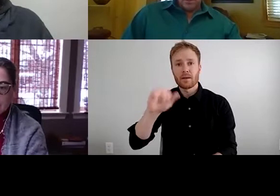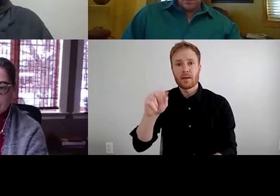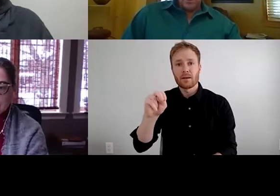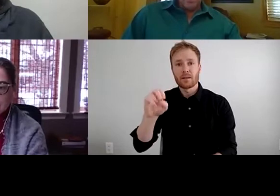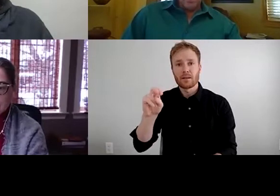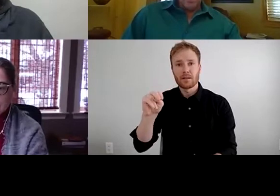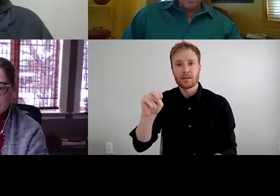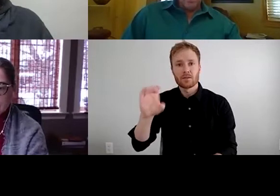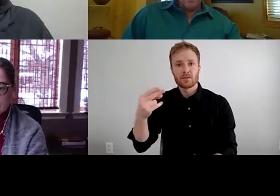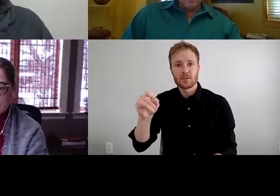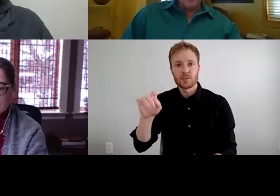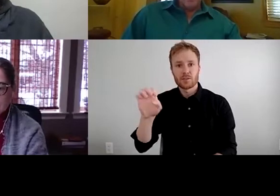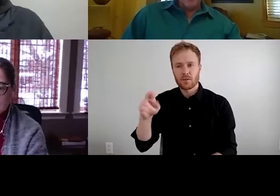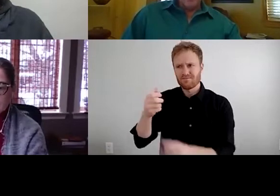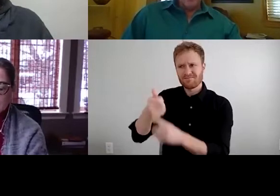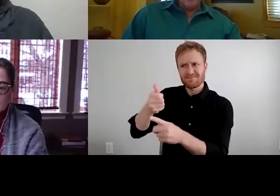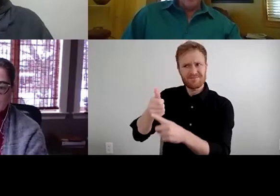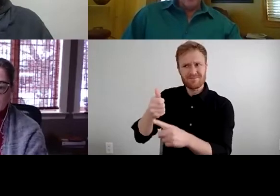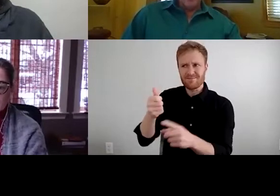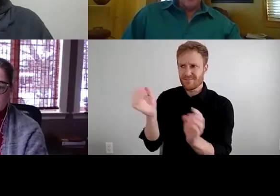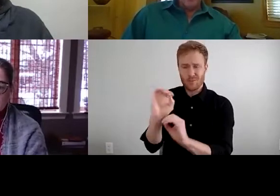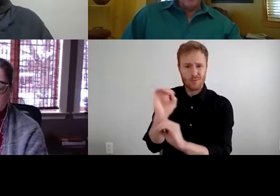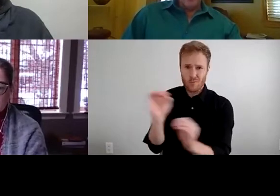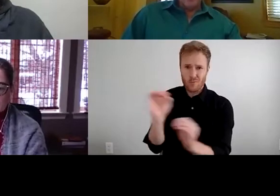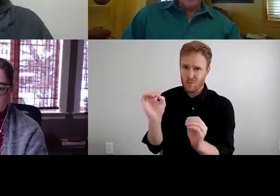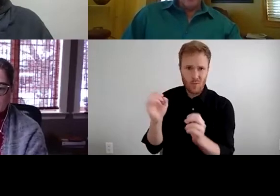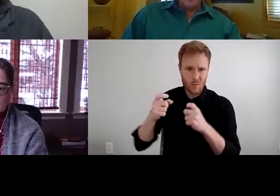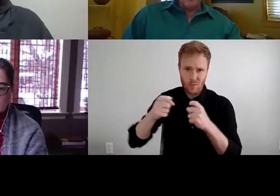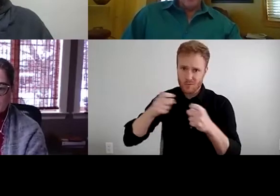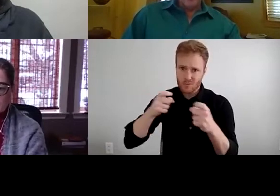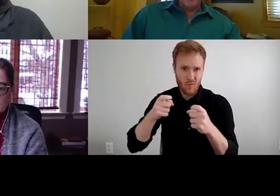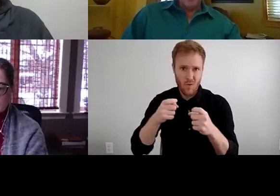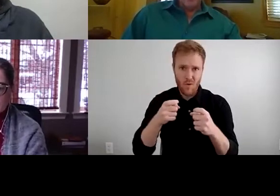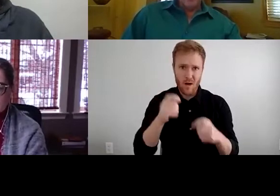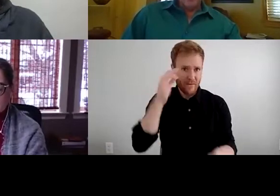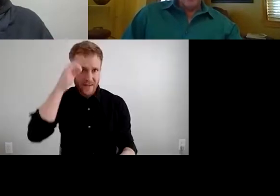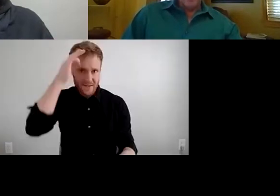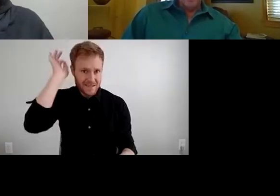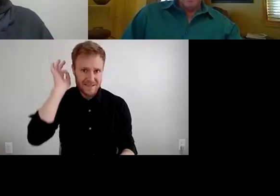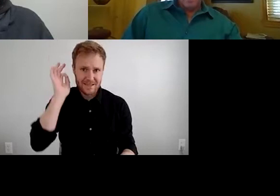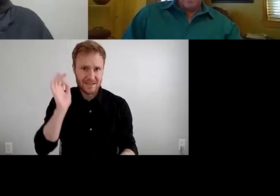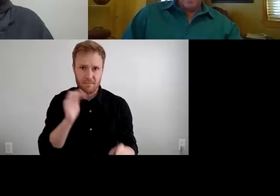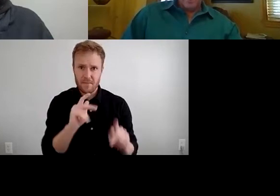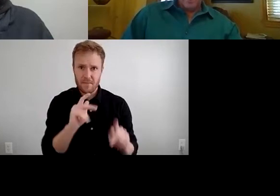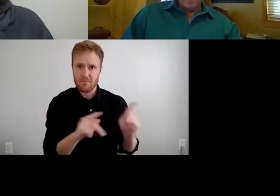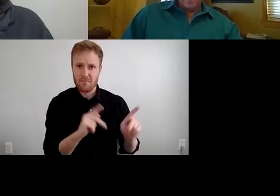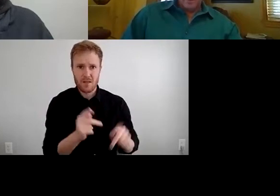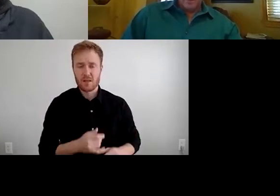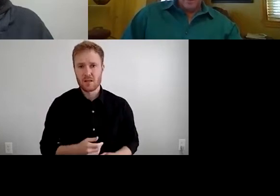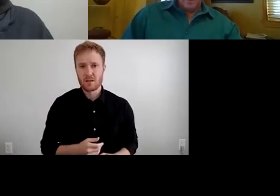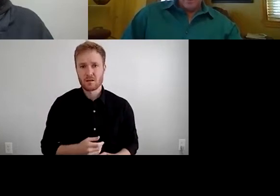that has no legitimacy over the Aborigine American peoples. So they are overstepping